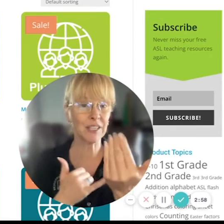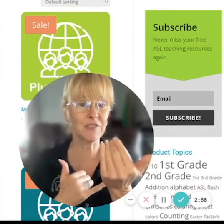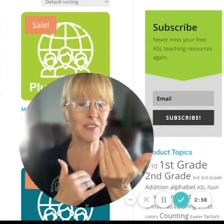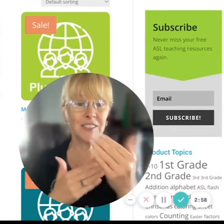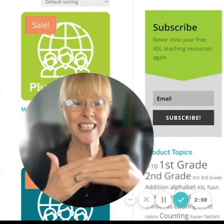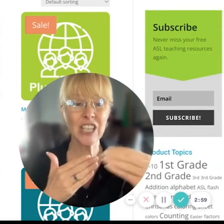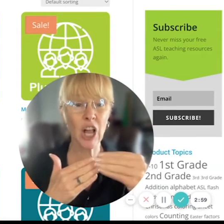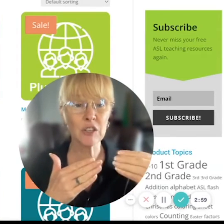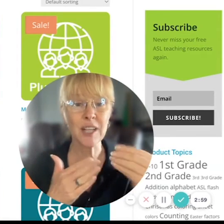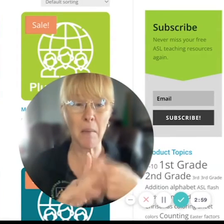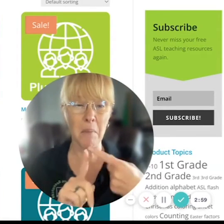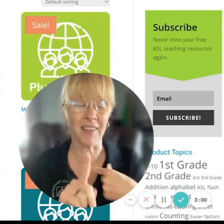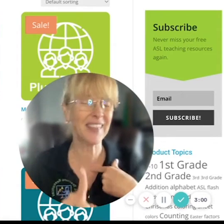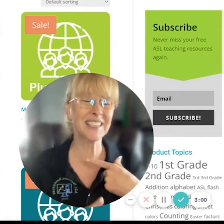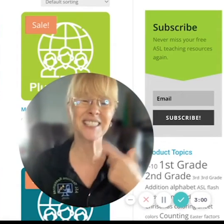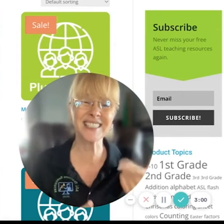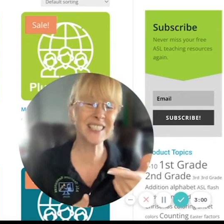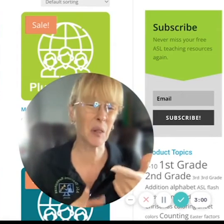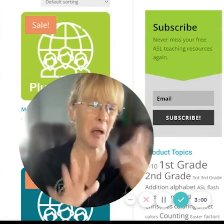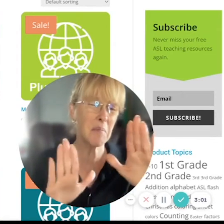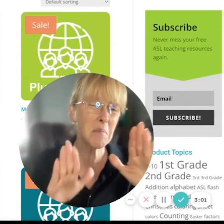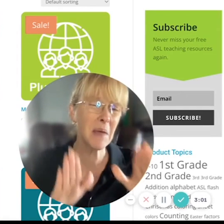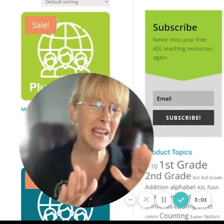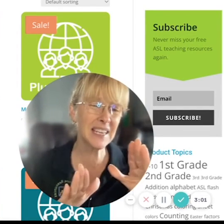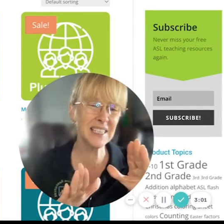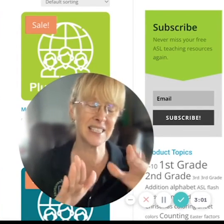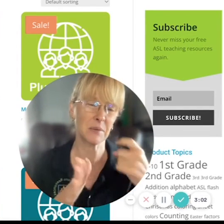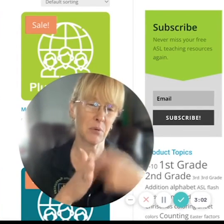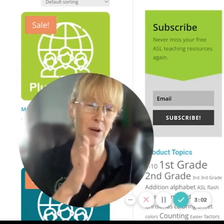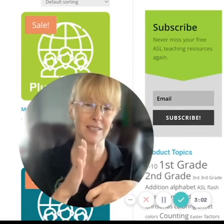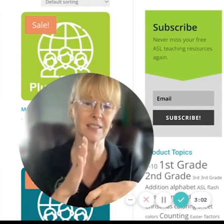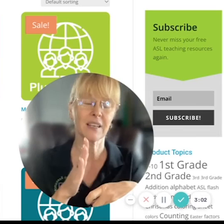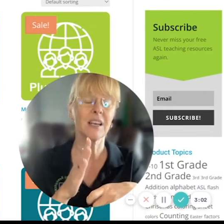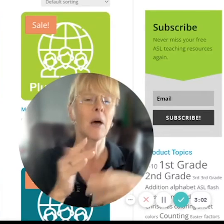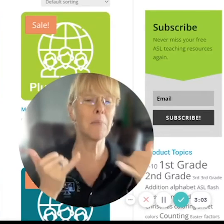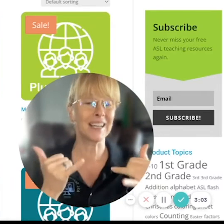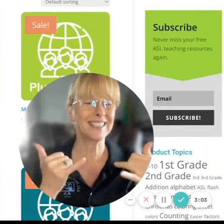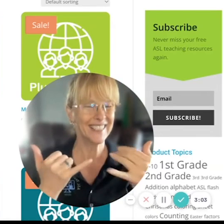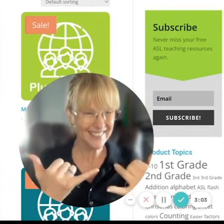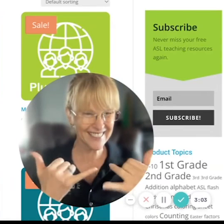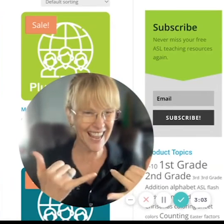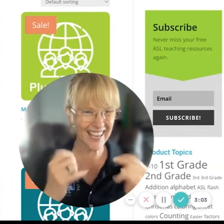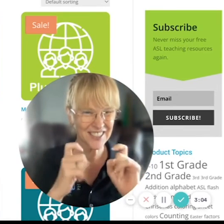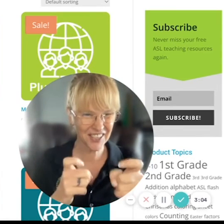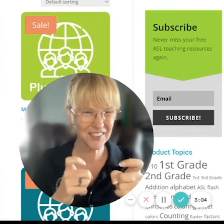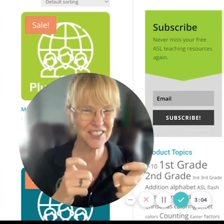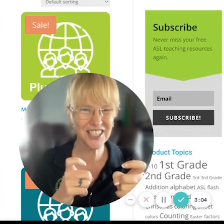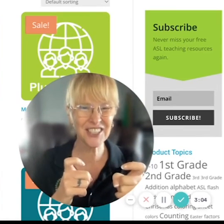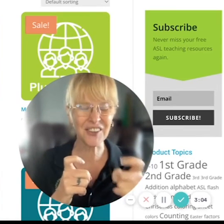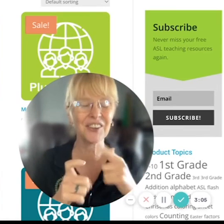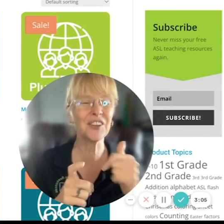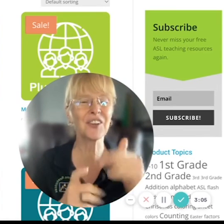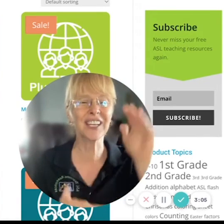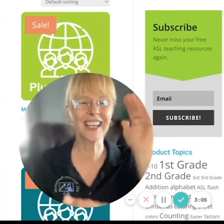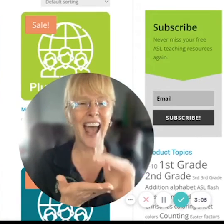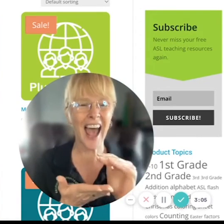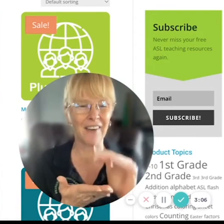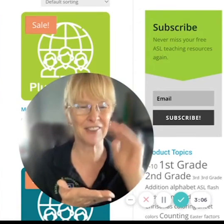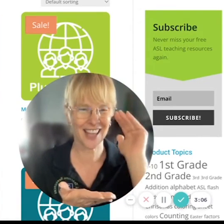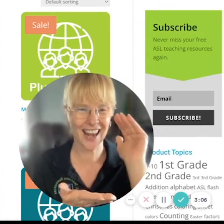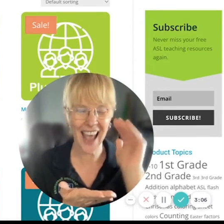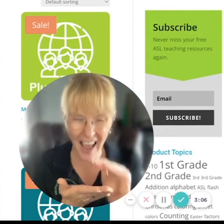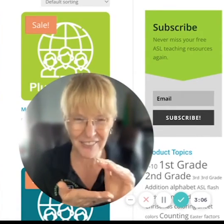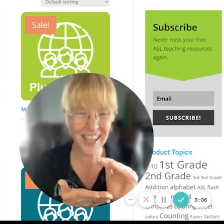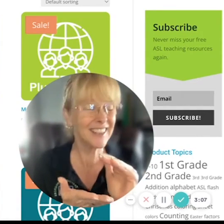now is fifteen dollars a month that's still amazing price but today is our gift to you you're going to get